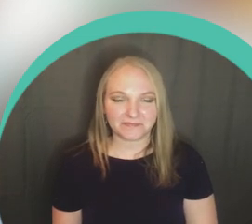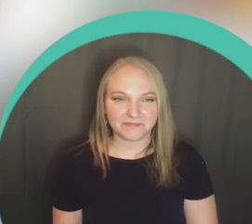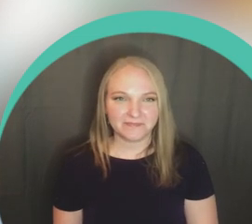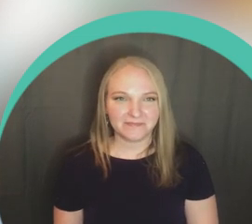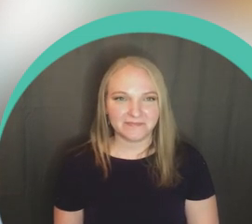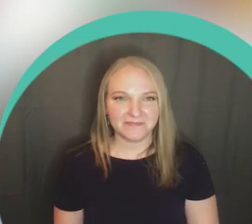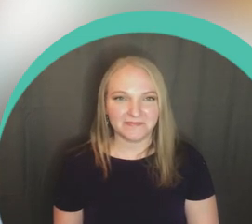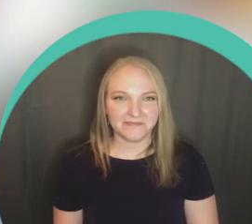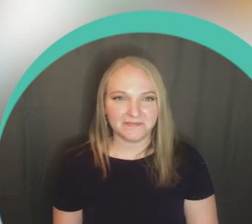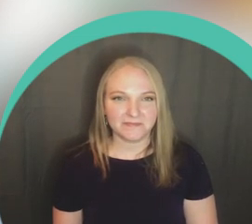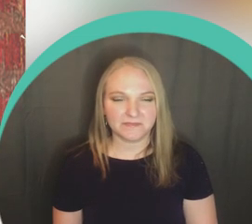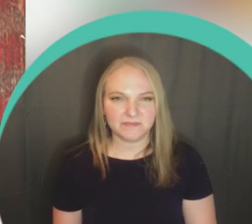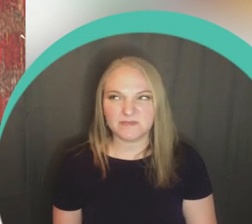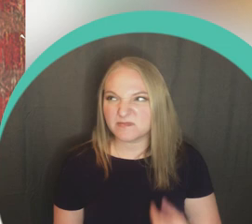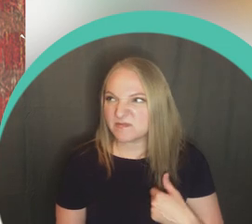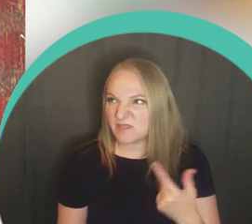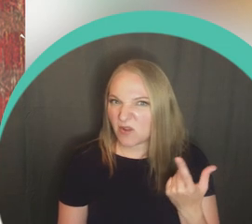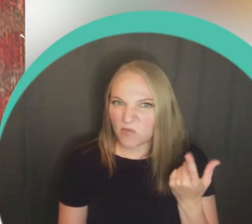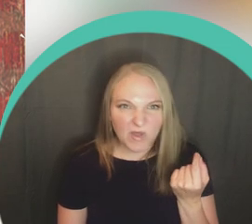"What?" I ask.